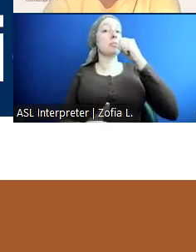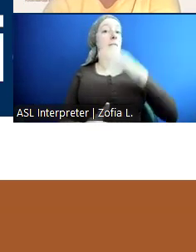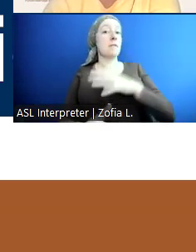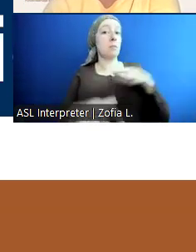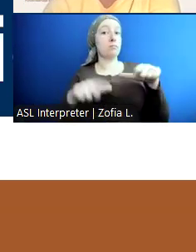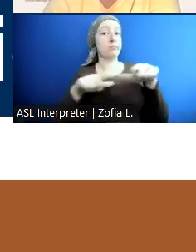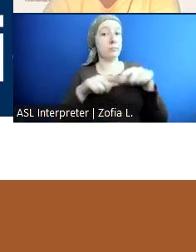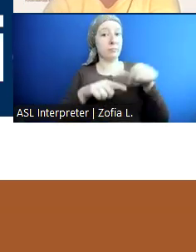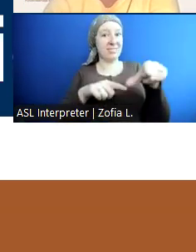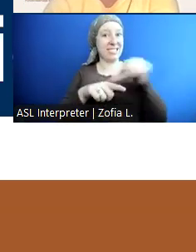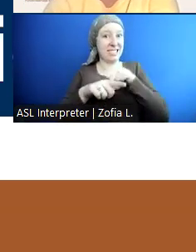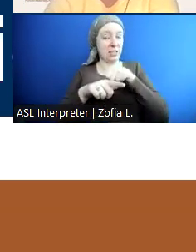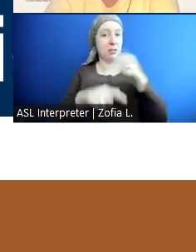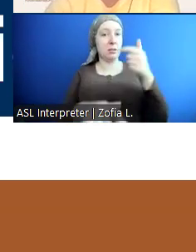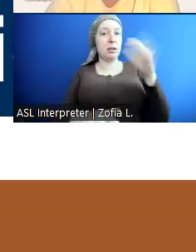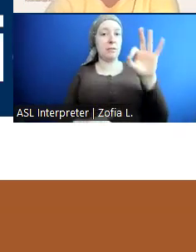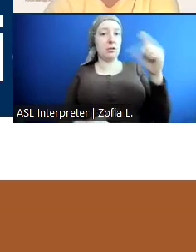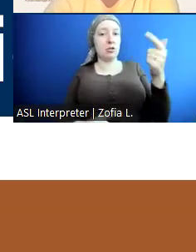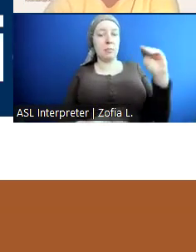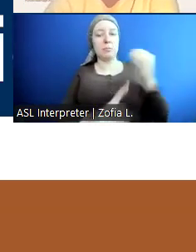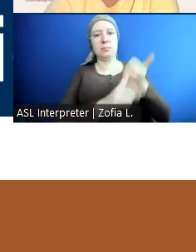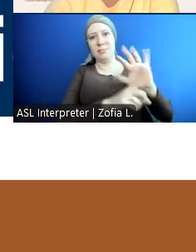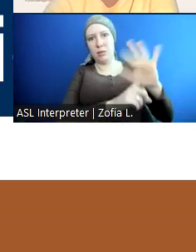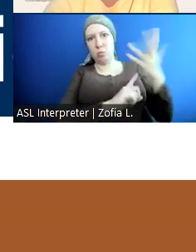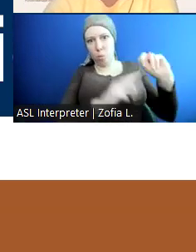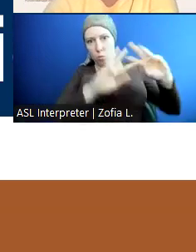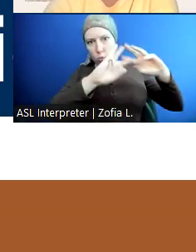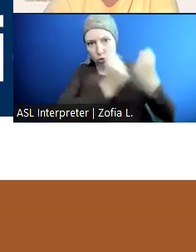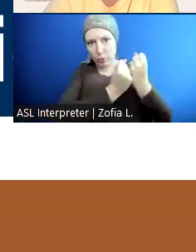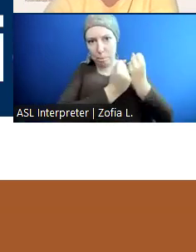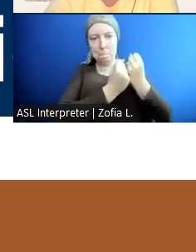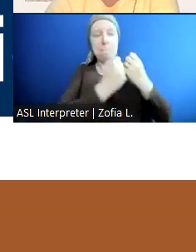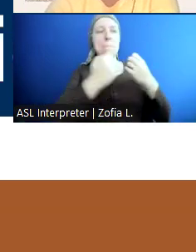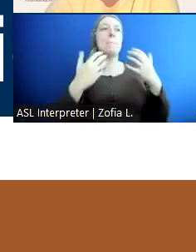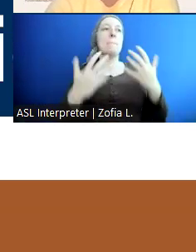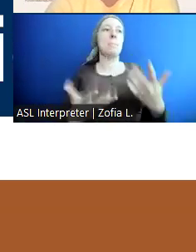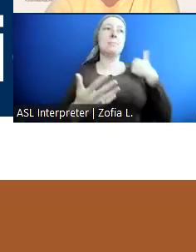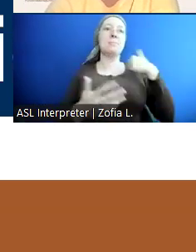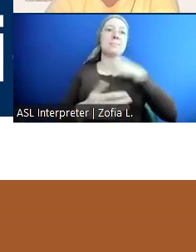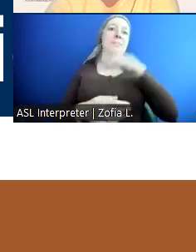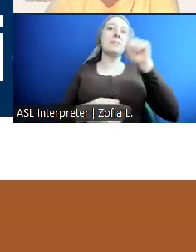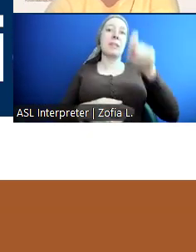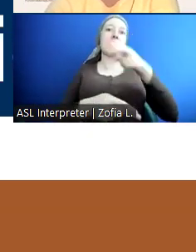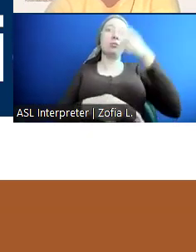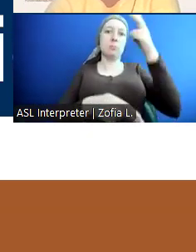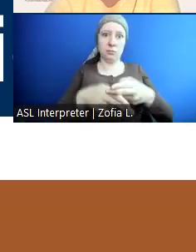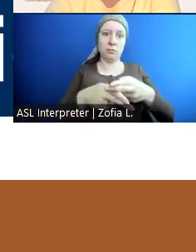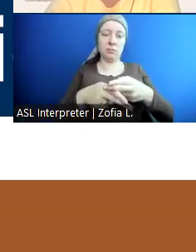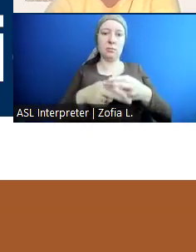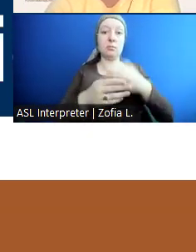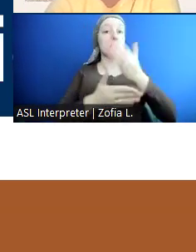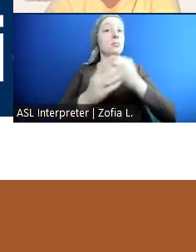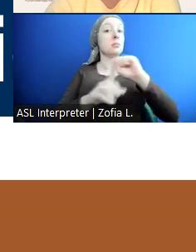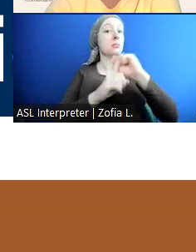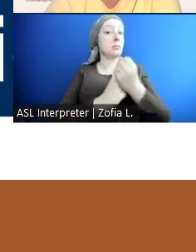or cutting is really a whole presentation in itself. But we have to, you know, flag that in situations where